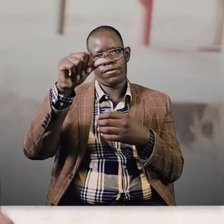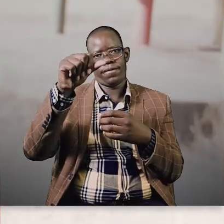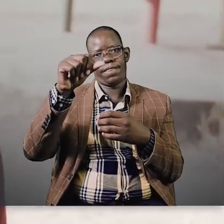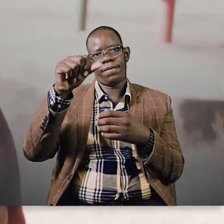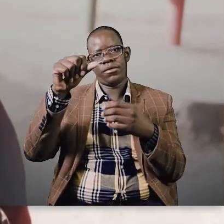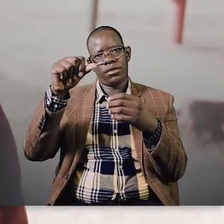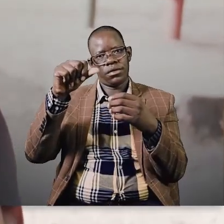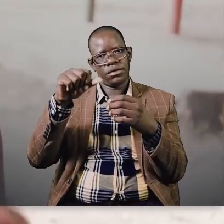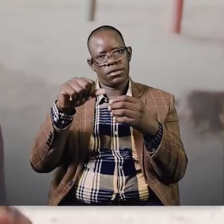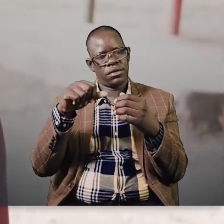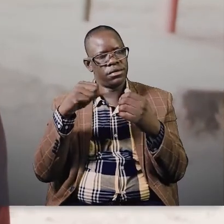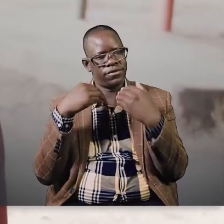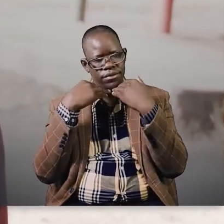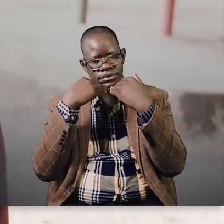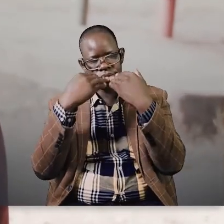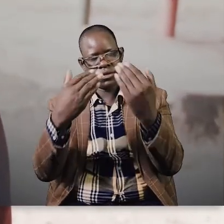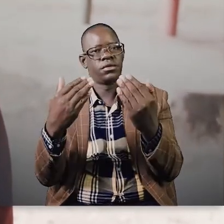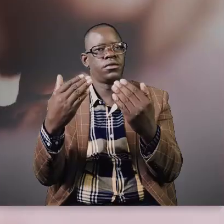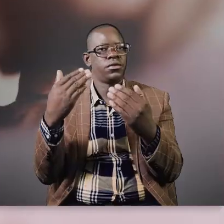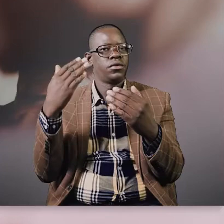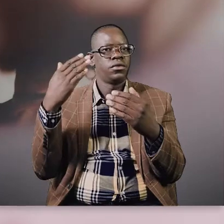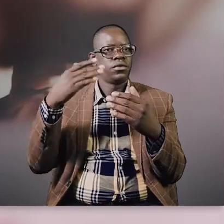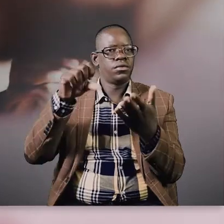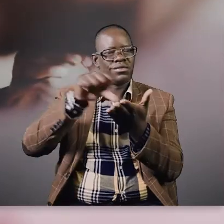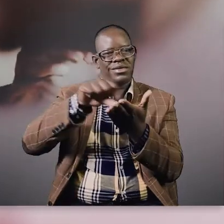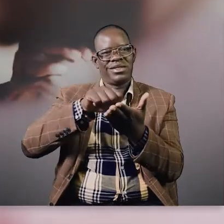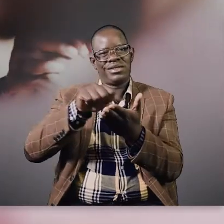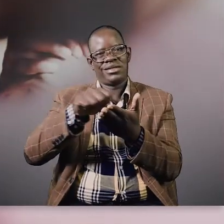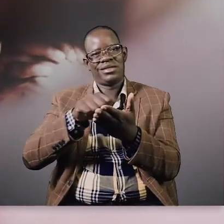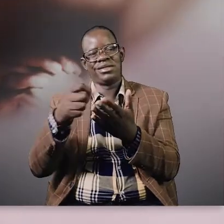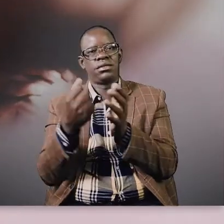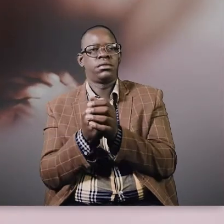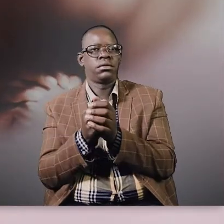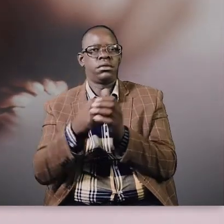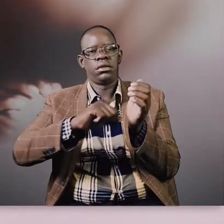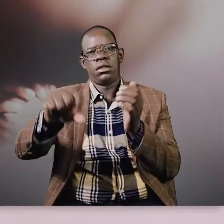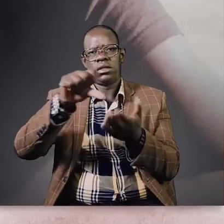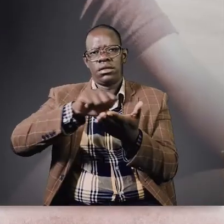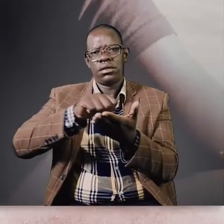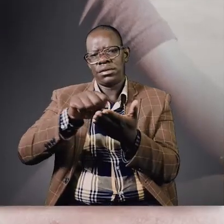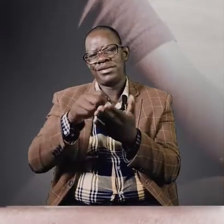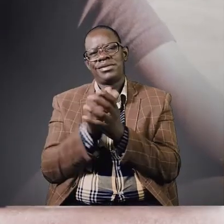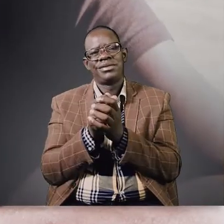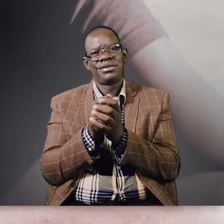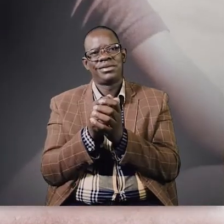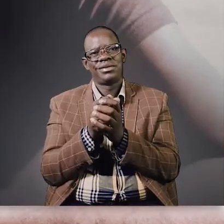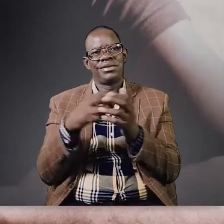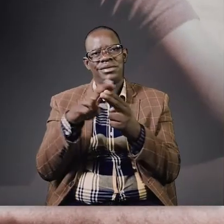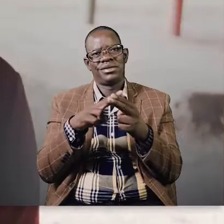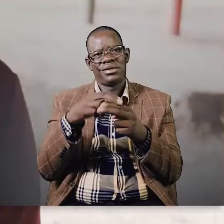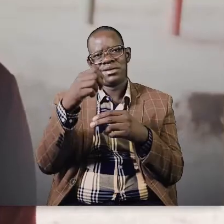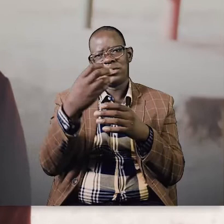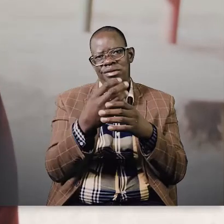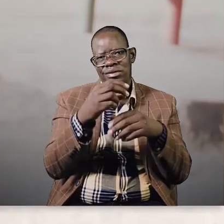And this is the most sensitive part to pollution. There are many types of land pollution, but you see, humans leave waste everywhere